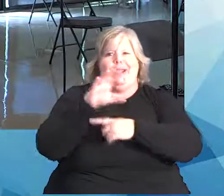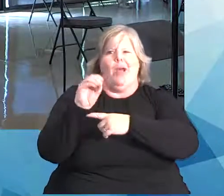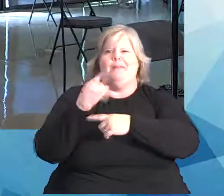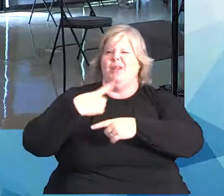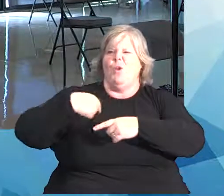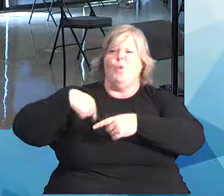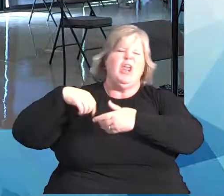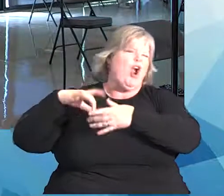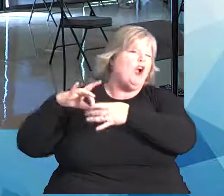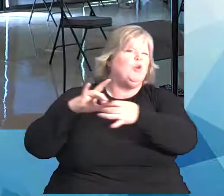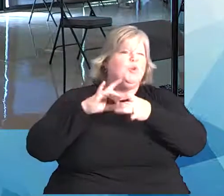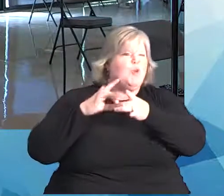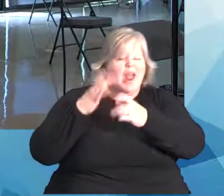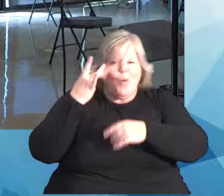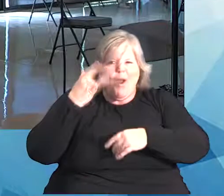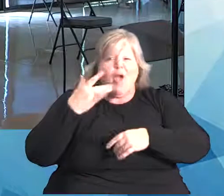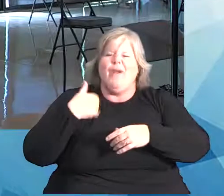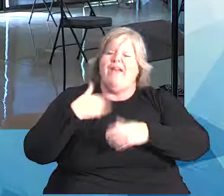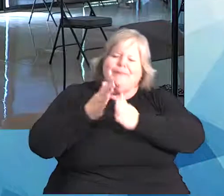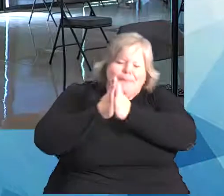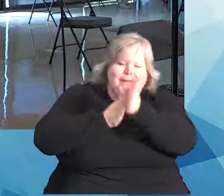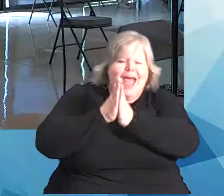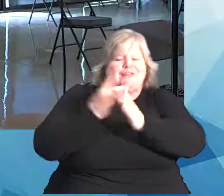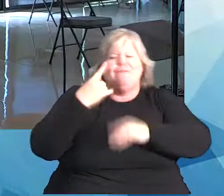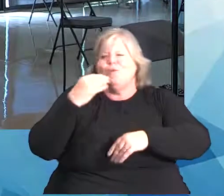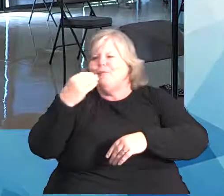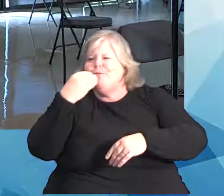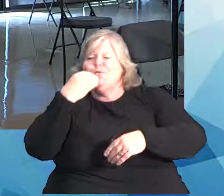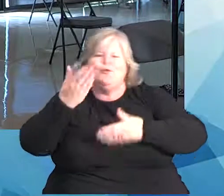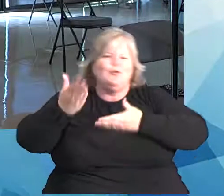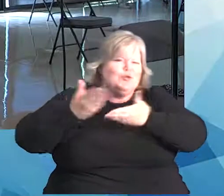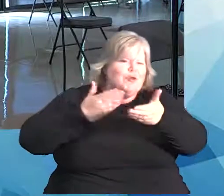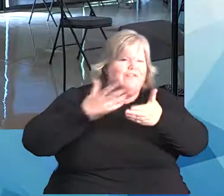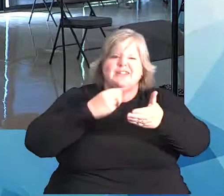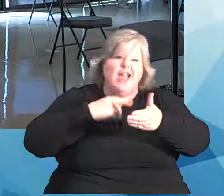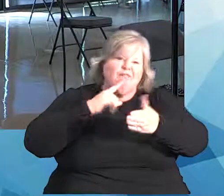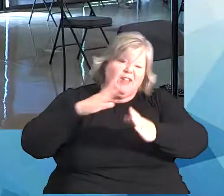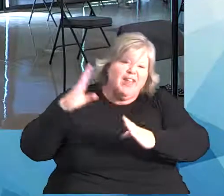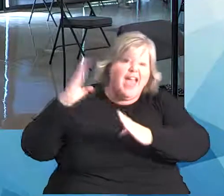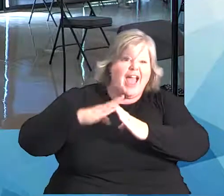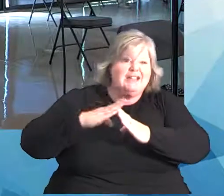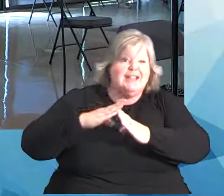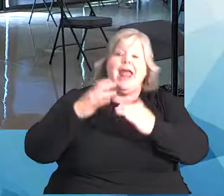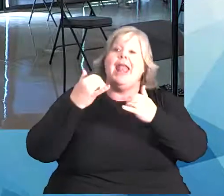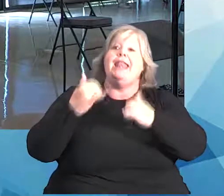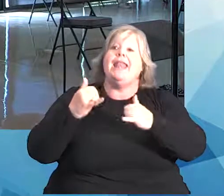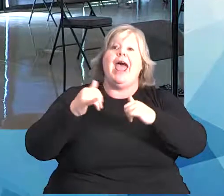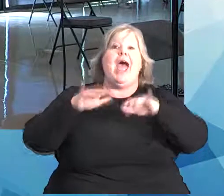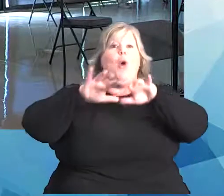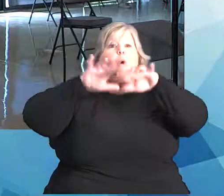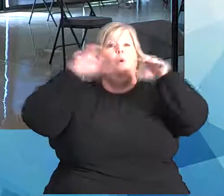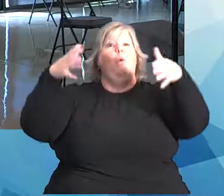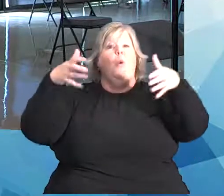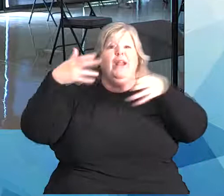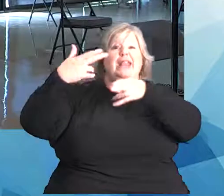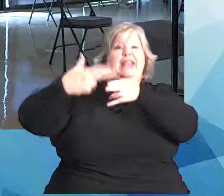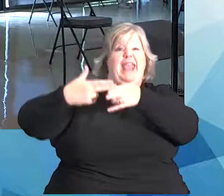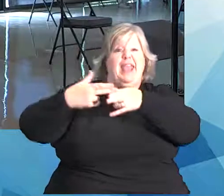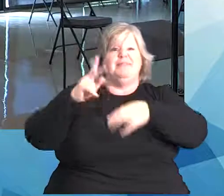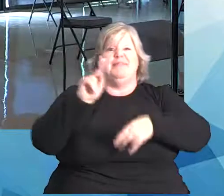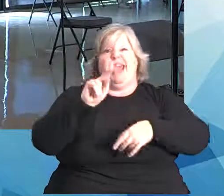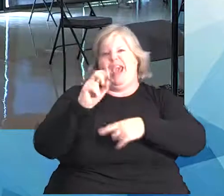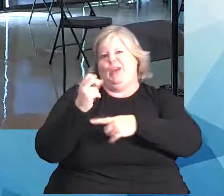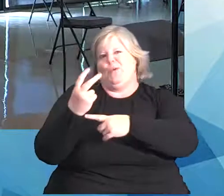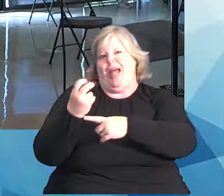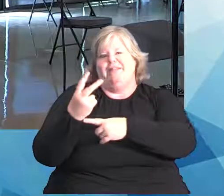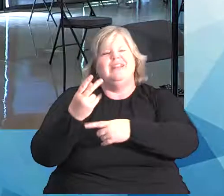passion for food, service, and excellence. We now are umbrellaed under the name of K-12 by Elior. You might know us